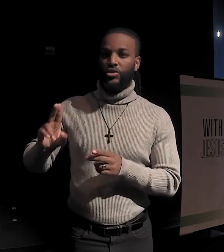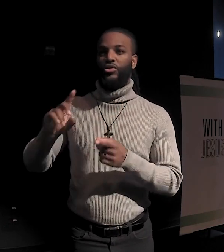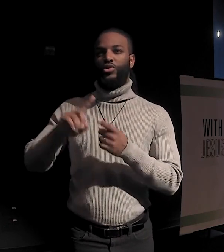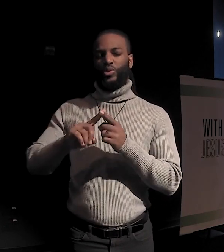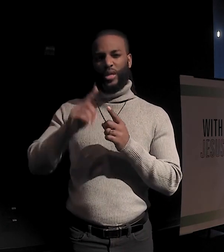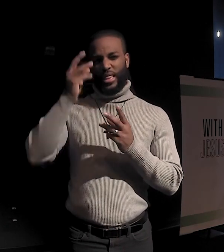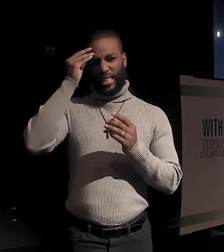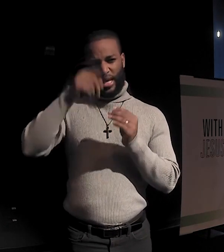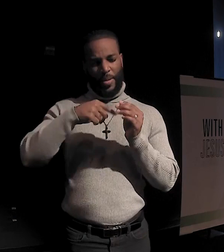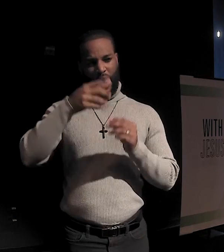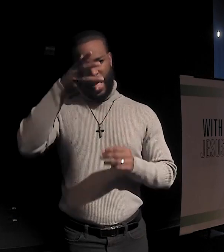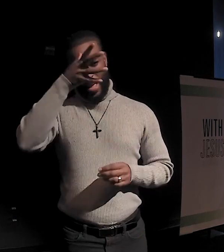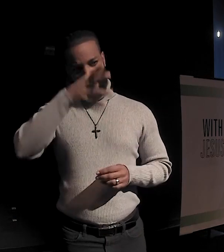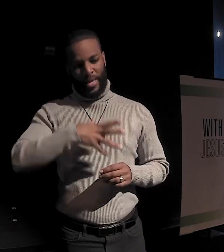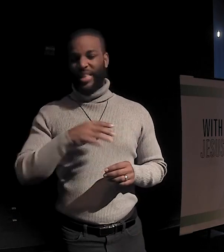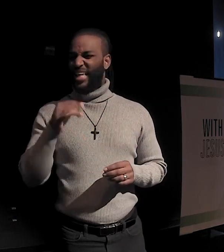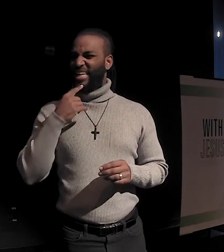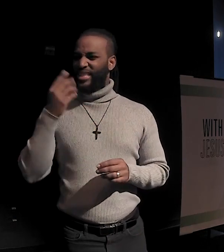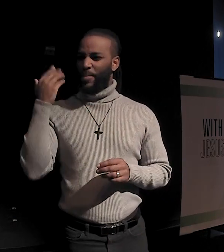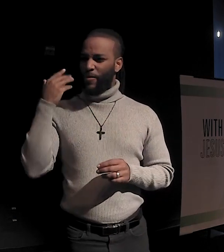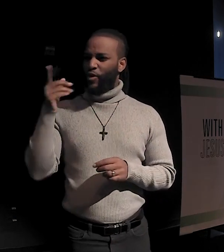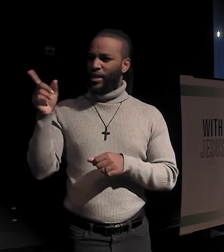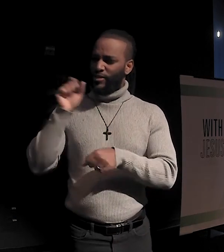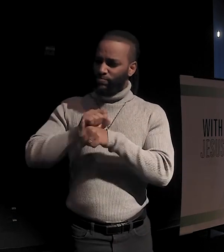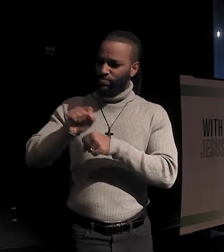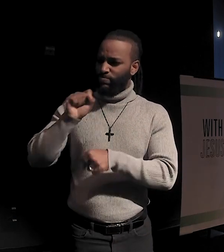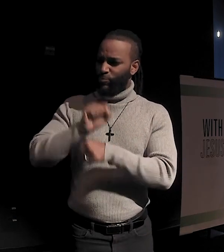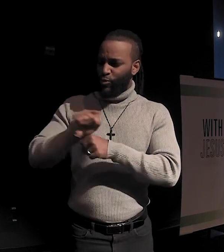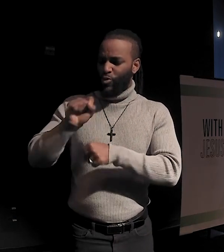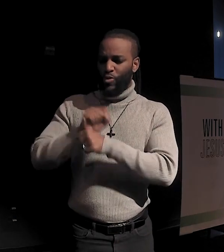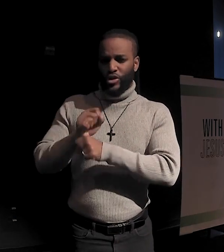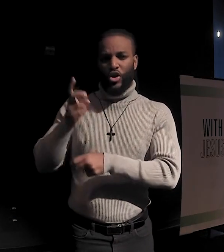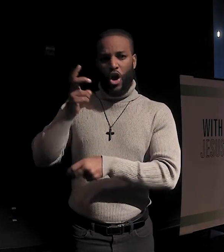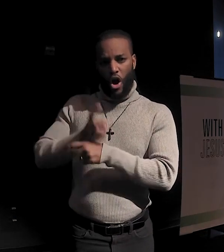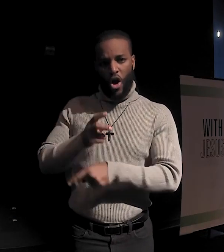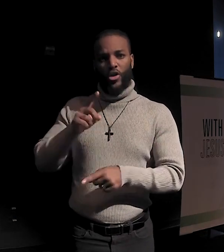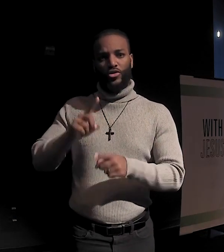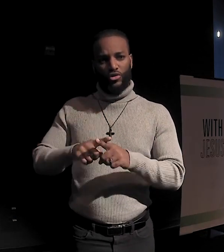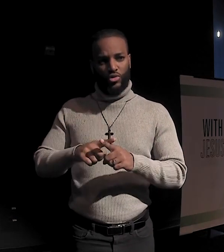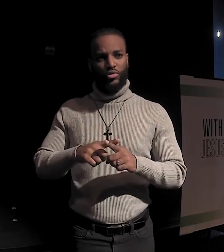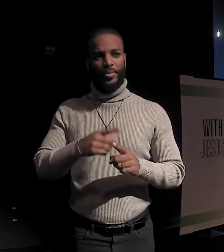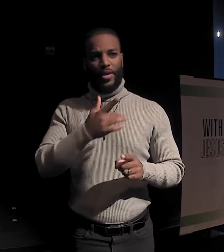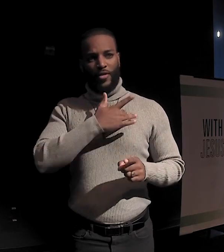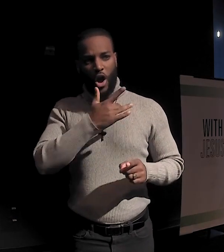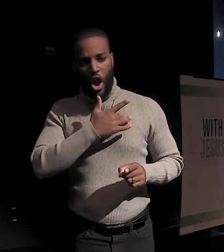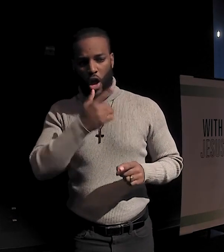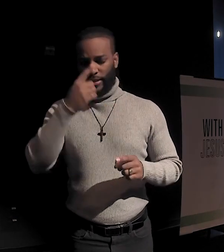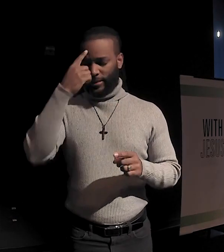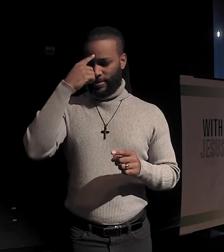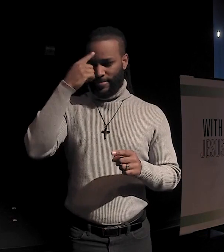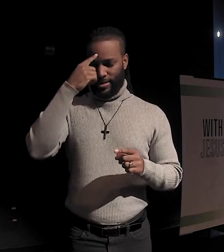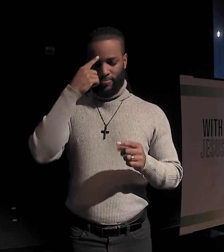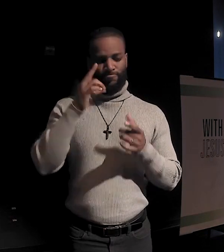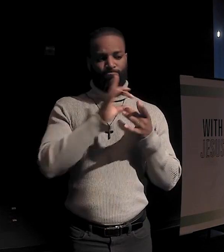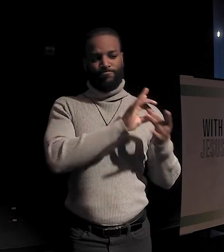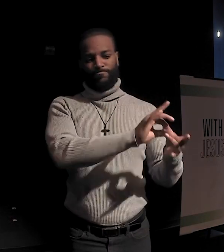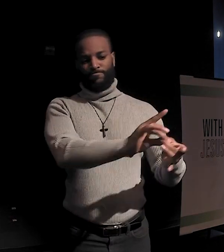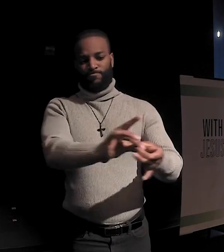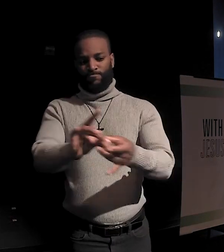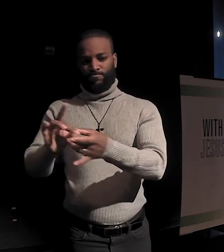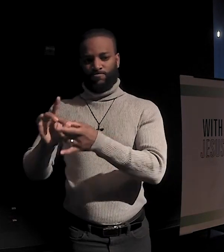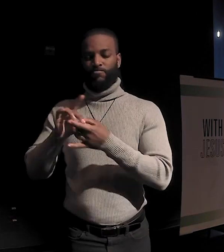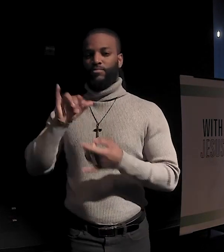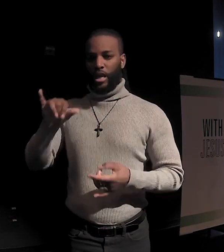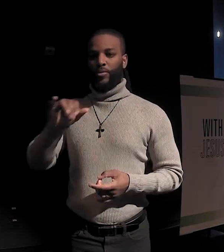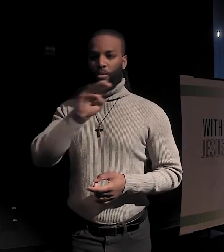to think about a man who, like I said before, worked so tirelessly to bring hearts and minds into alignment when it comes to